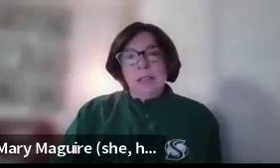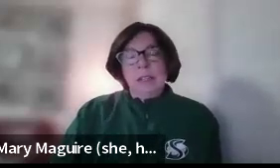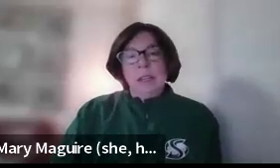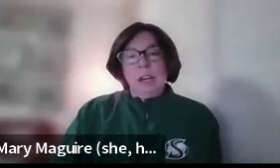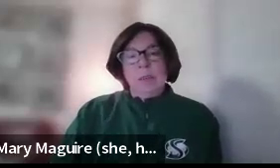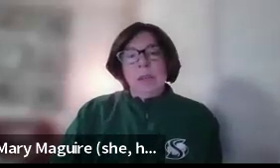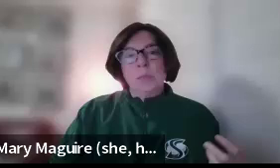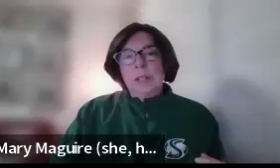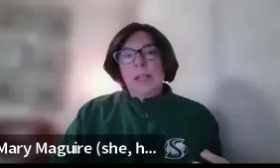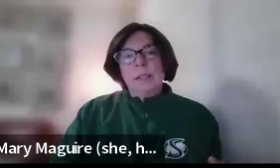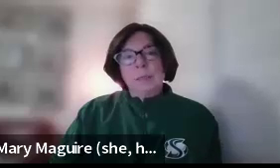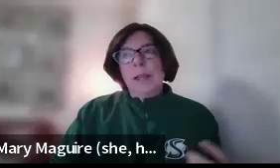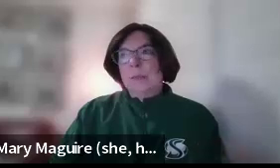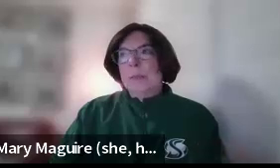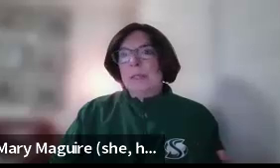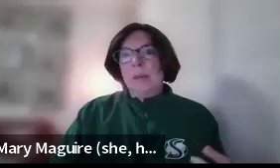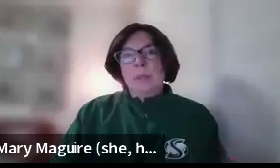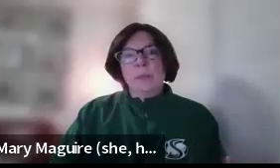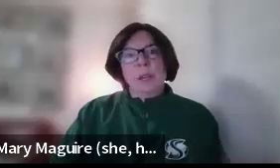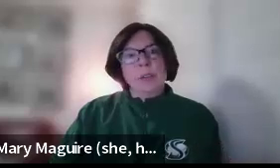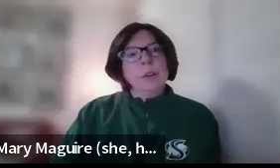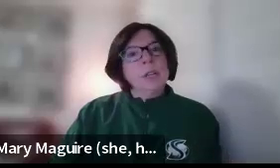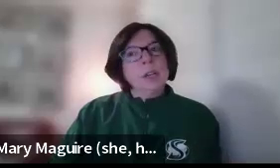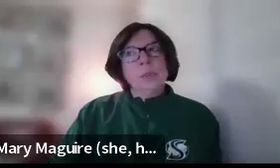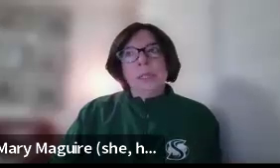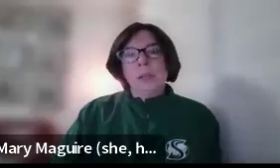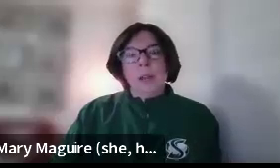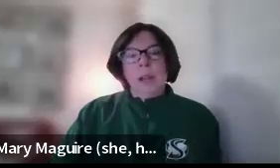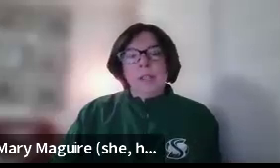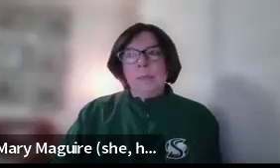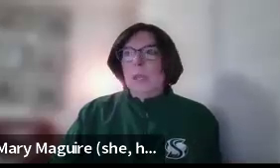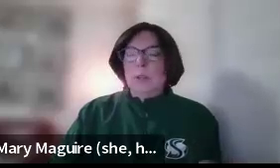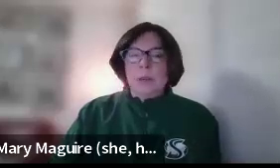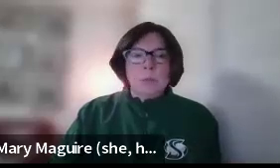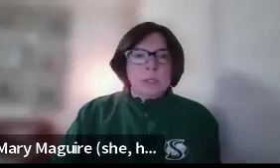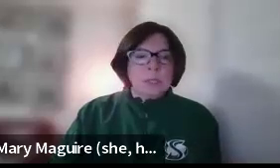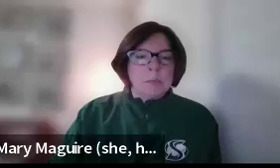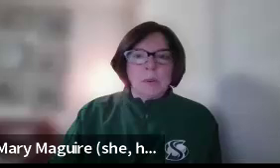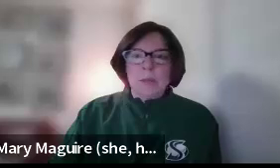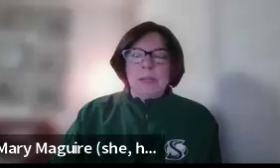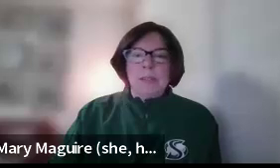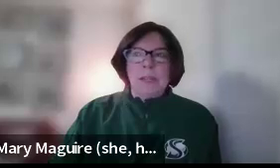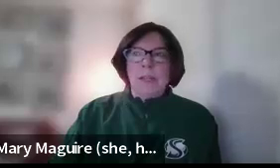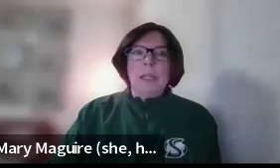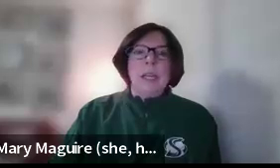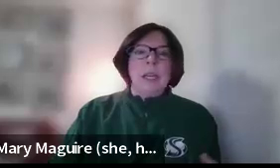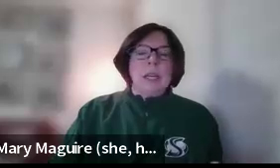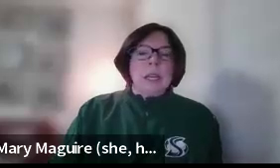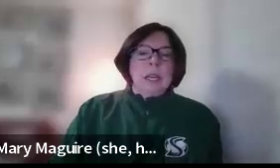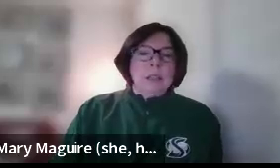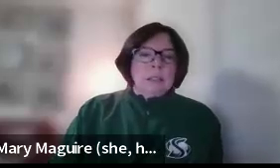fee, and bring classes back and maybe stop some of the other bleed that we're having. Okay, one more slide before I pass it